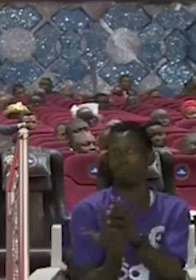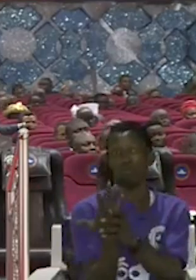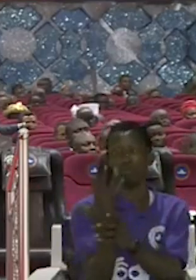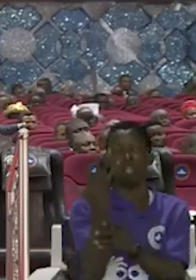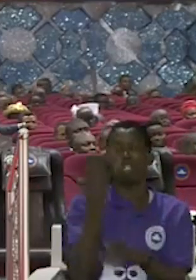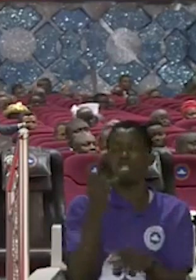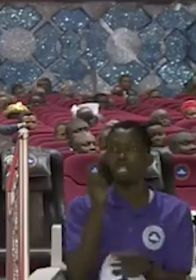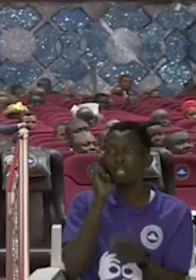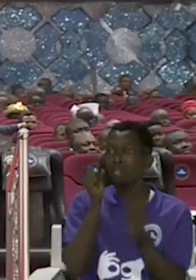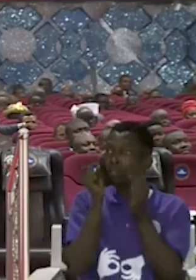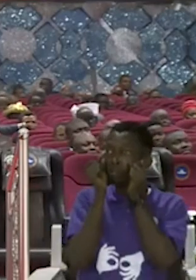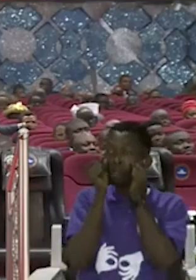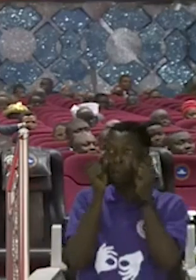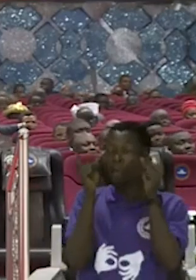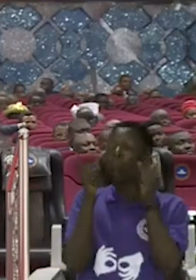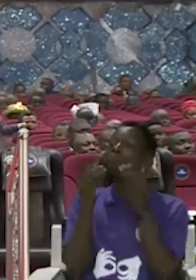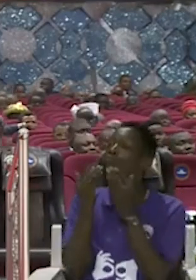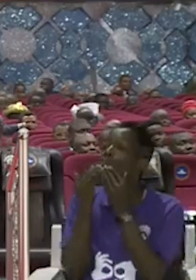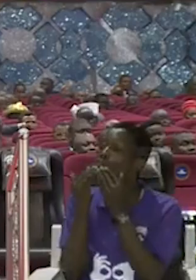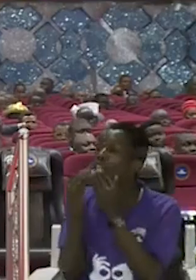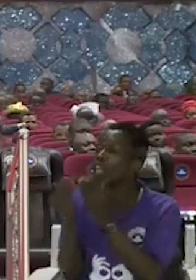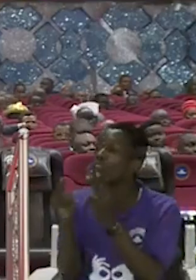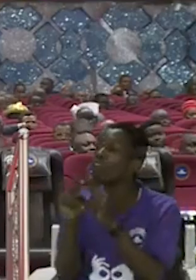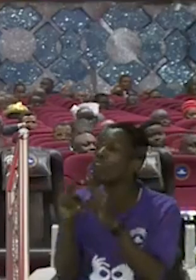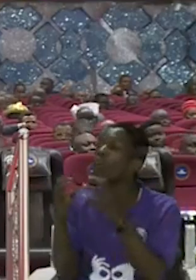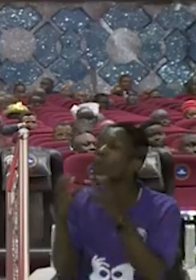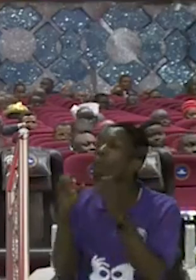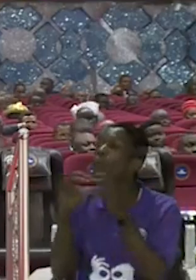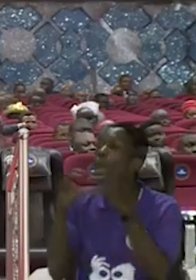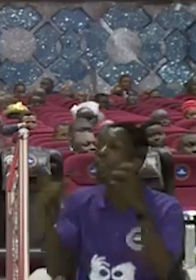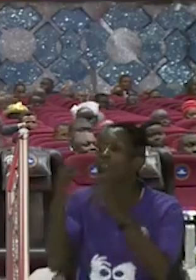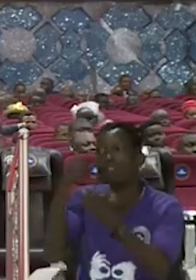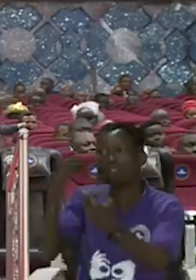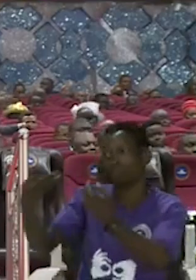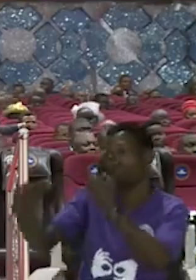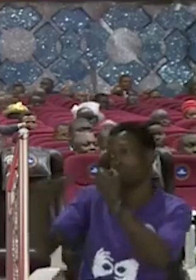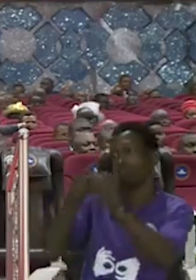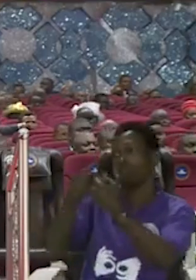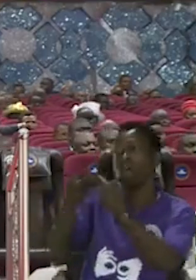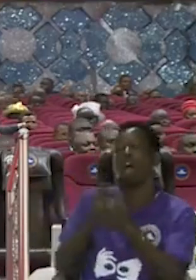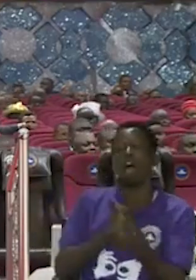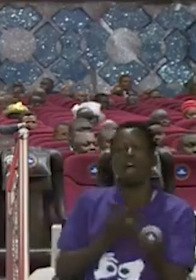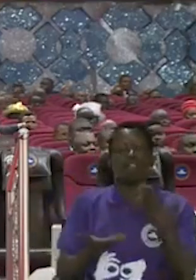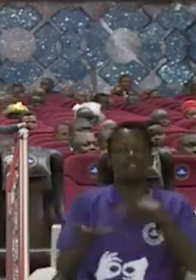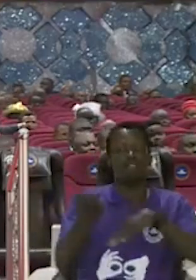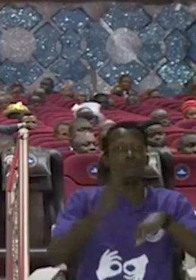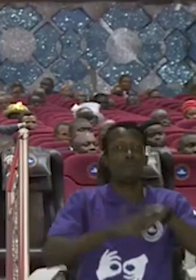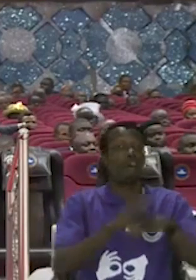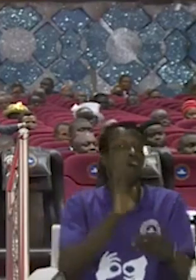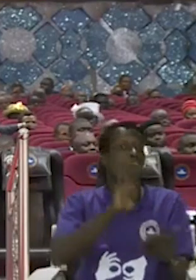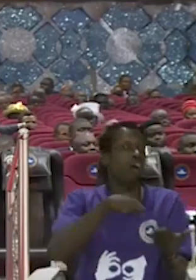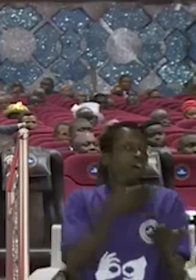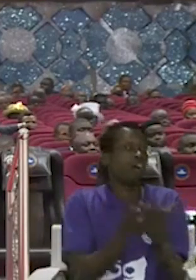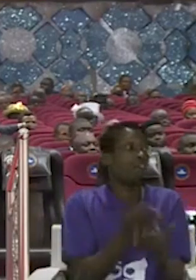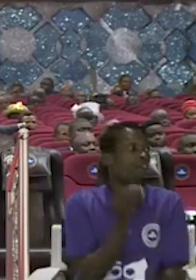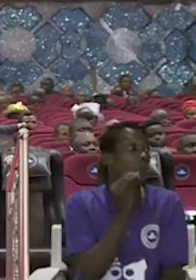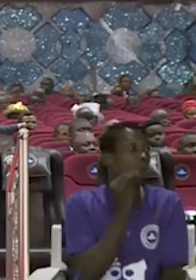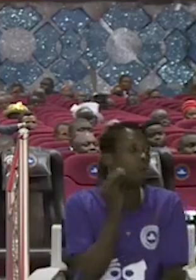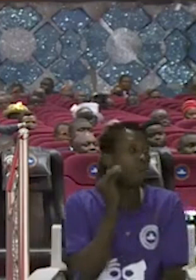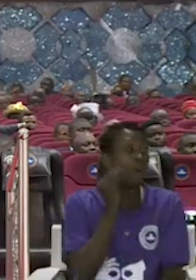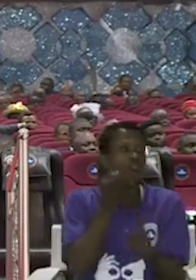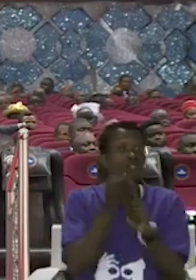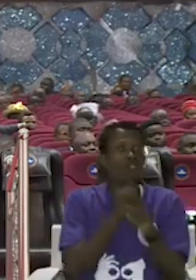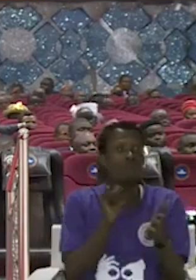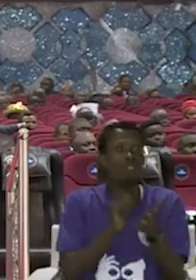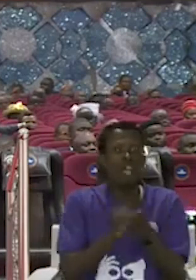I said, thank you very much. And I came back home. And from that day onward,